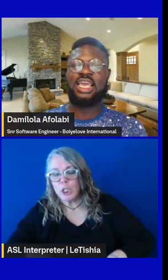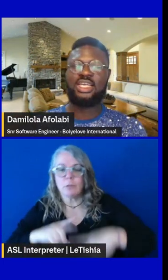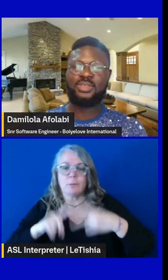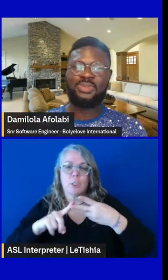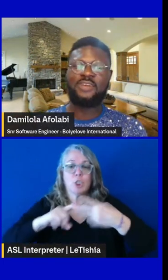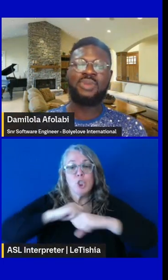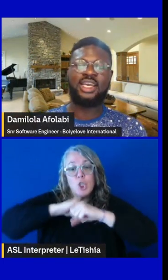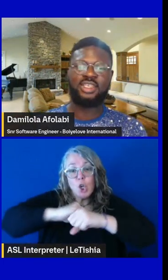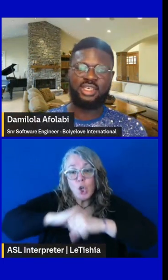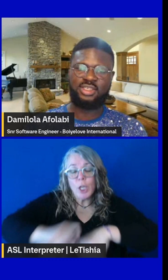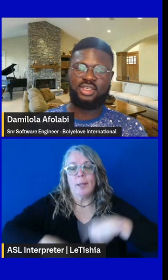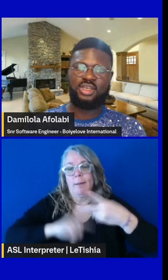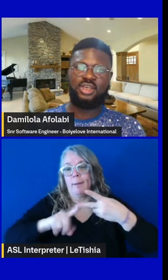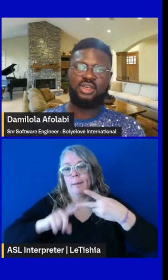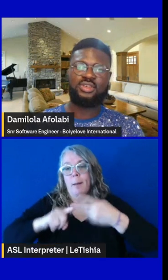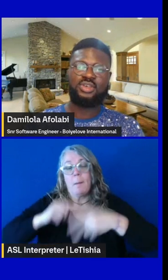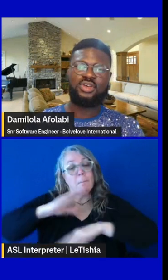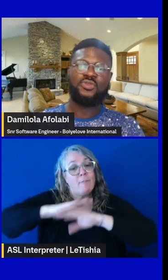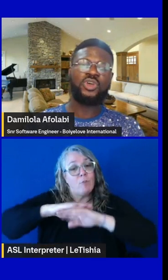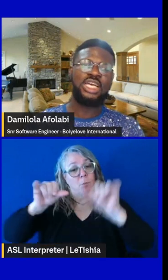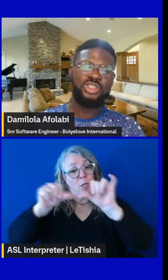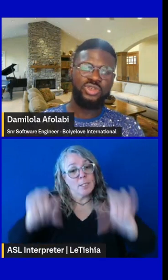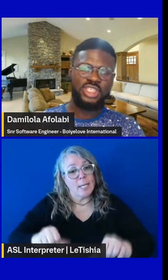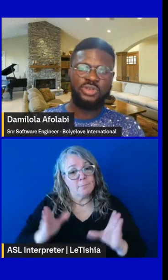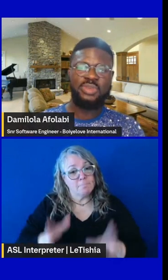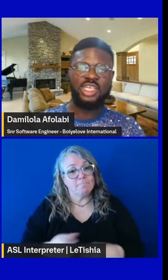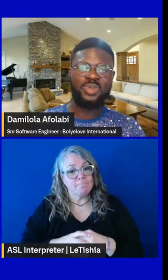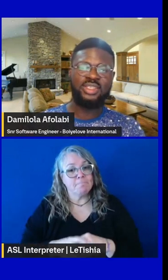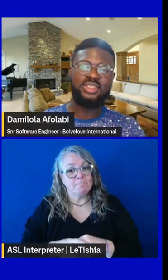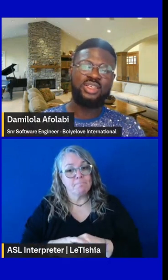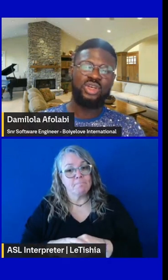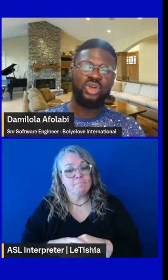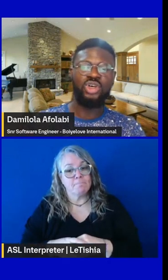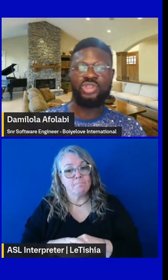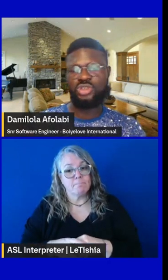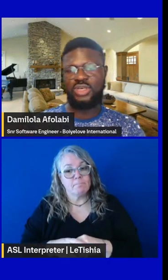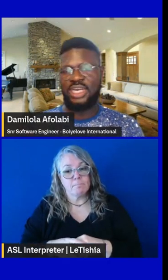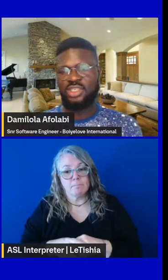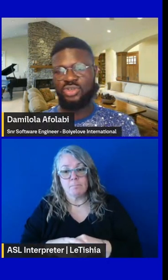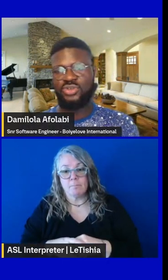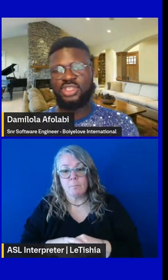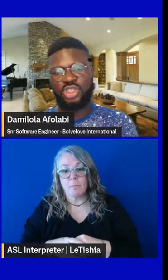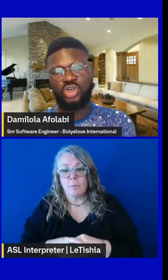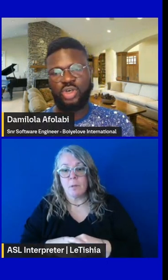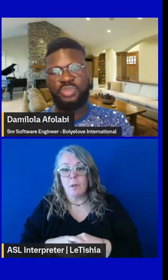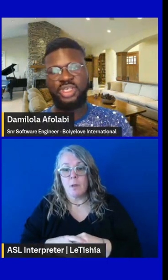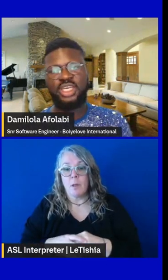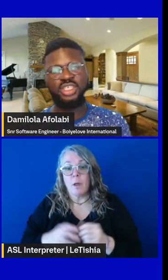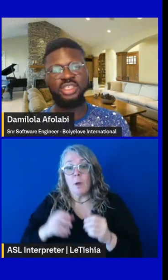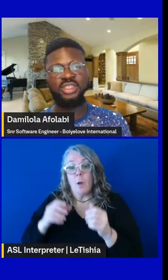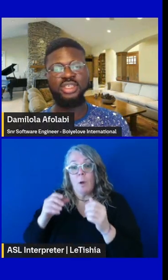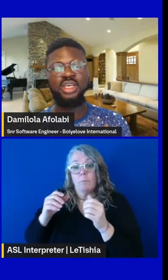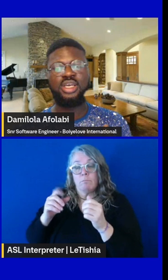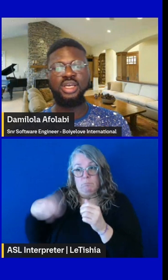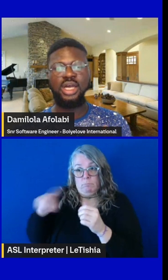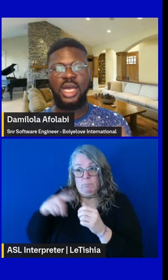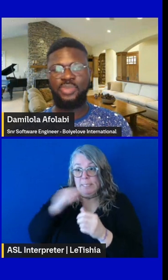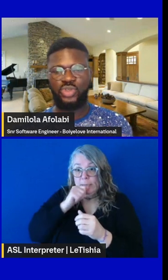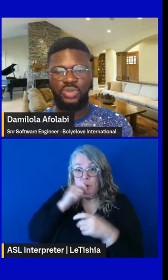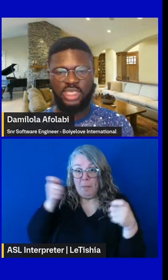practitioners, and platform architects. Vault handles secret management. Consul handles secure